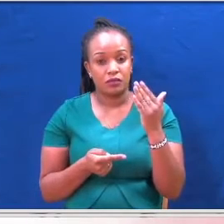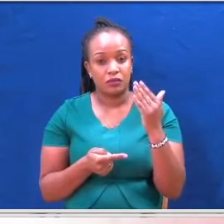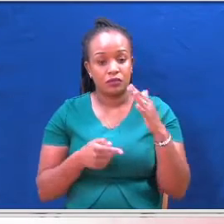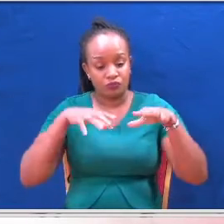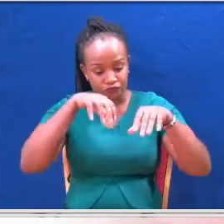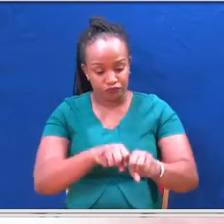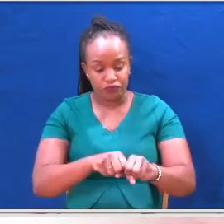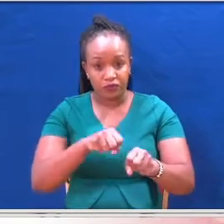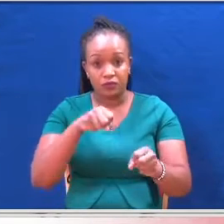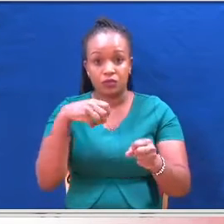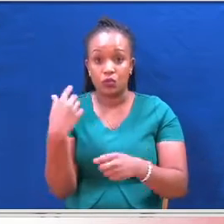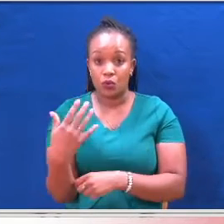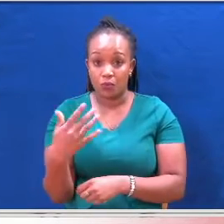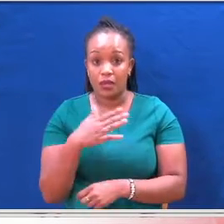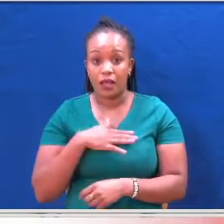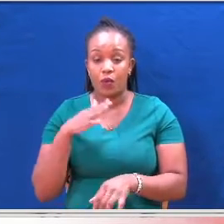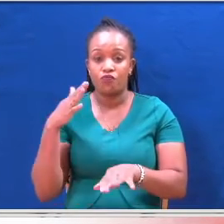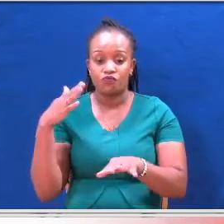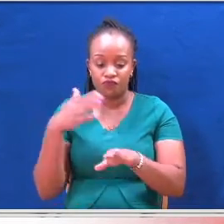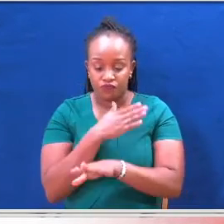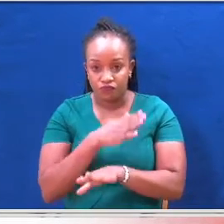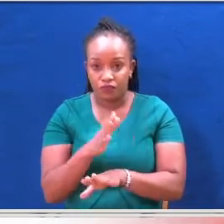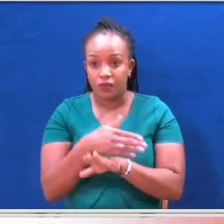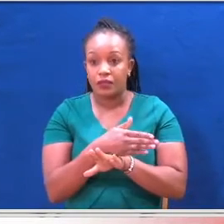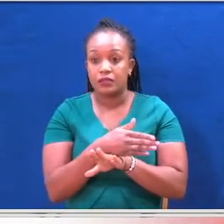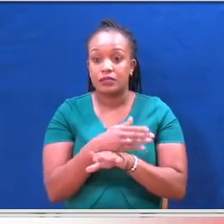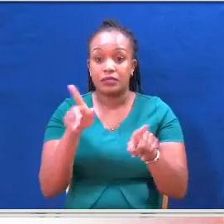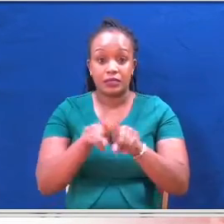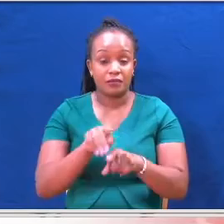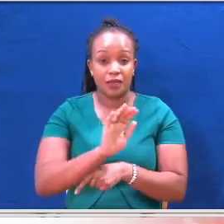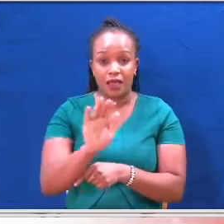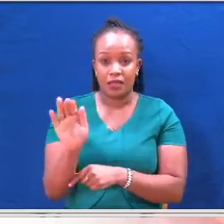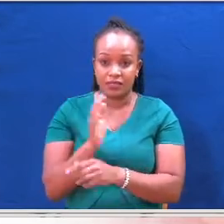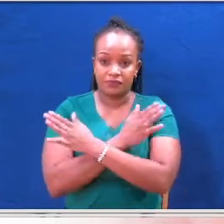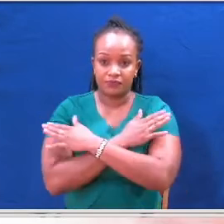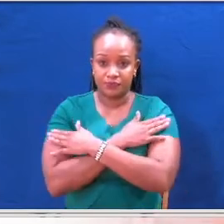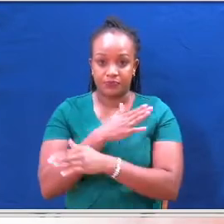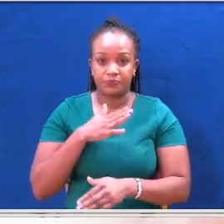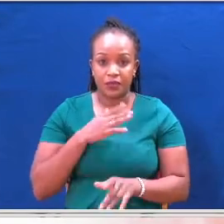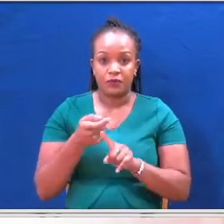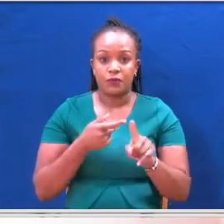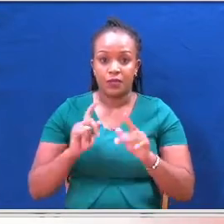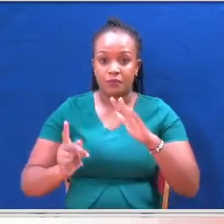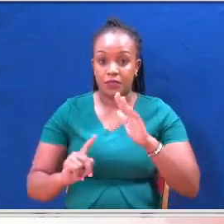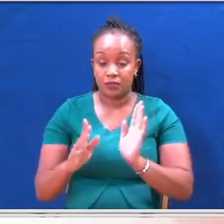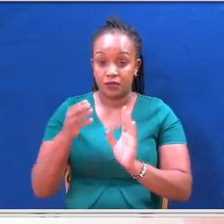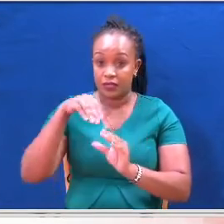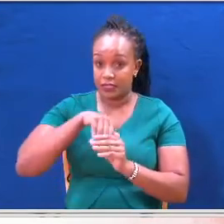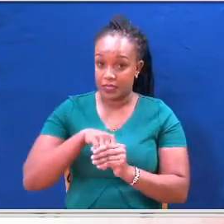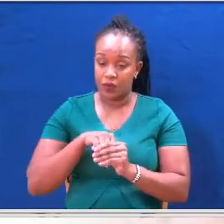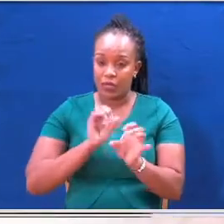documents fraudulently, and I have asked my colleagues at the Ministry of Interior that we will clean